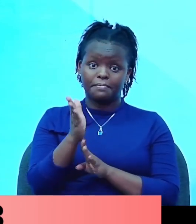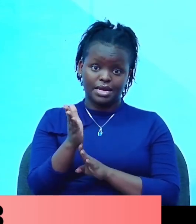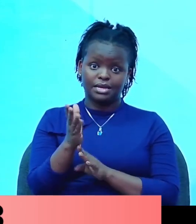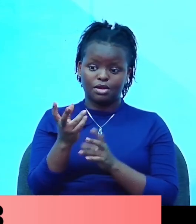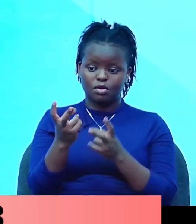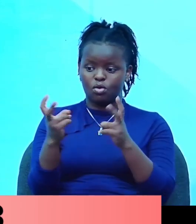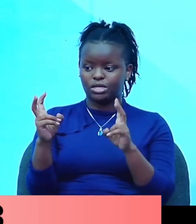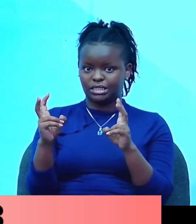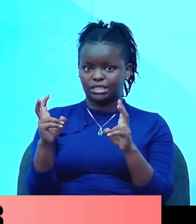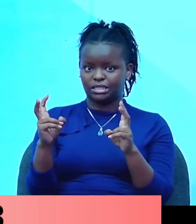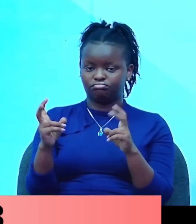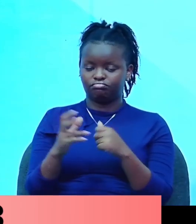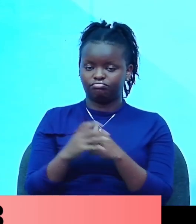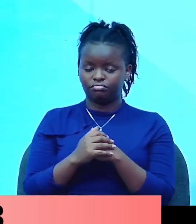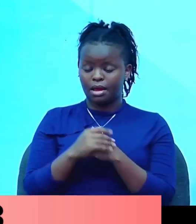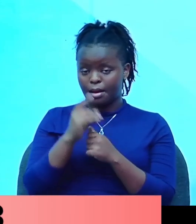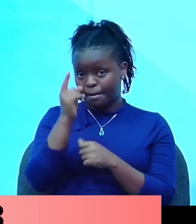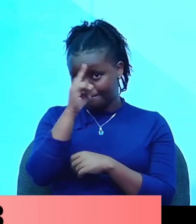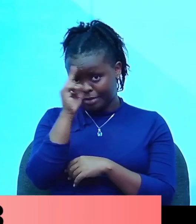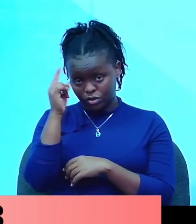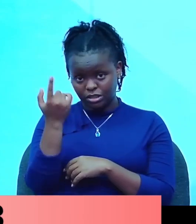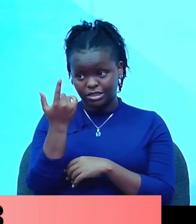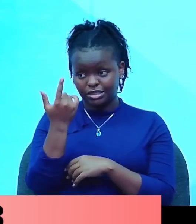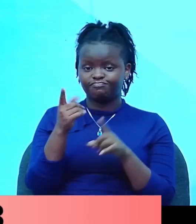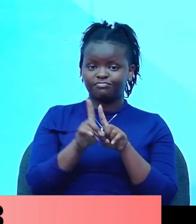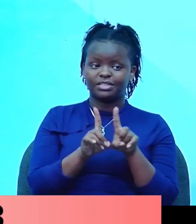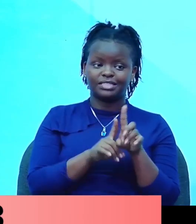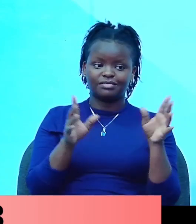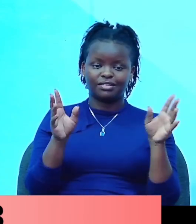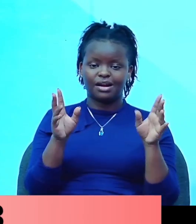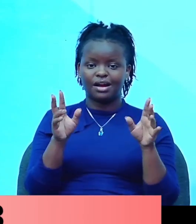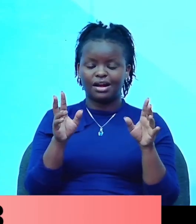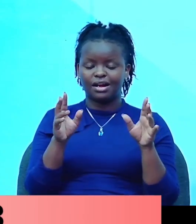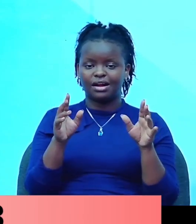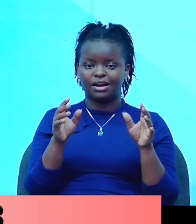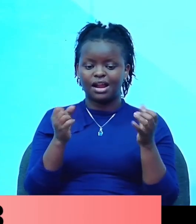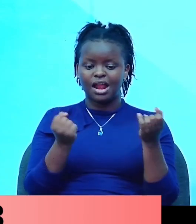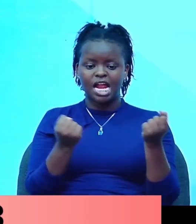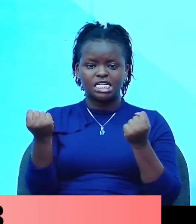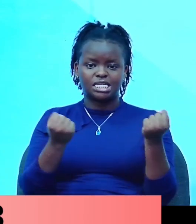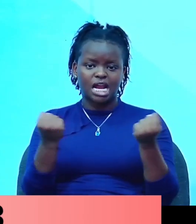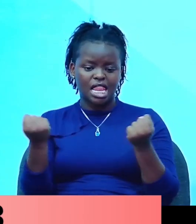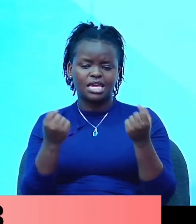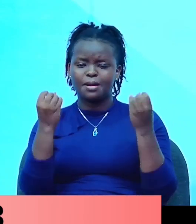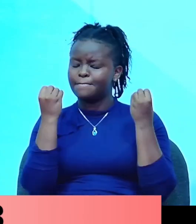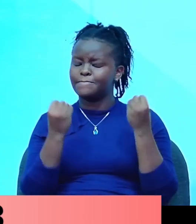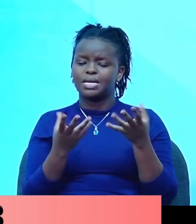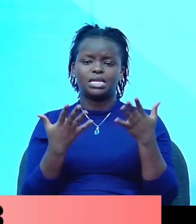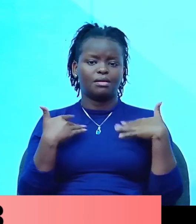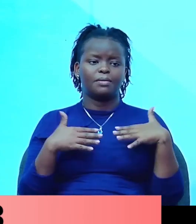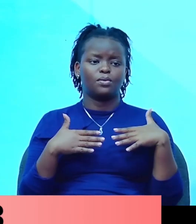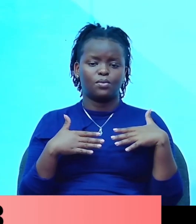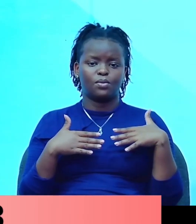Yes. Because in as much as rally appeals to so many people, it is one of those. It's